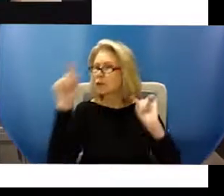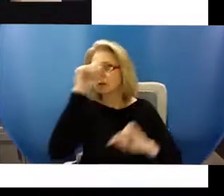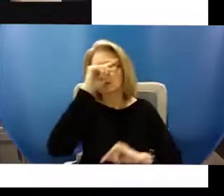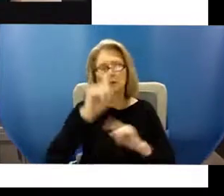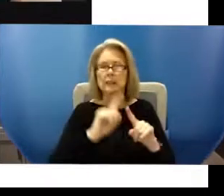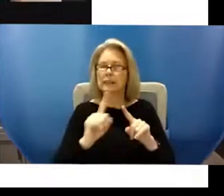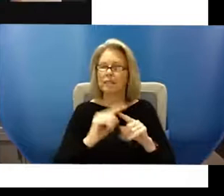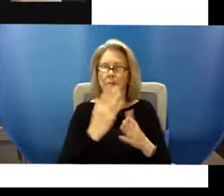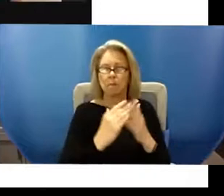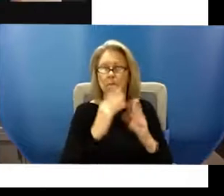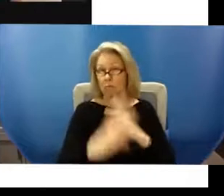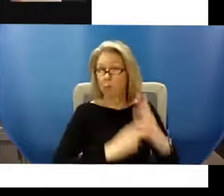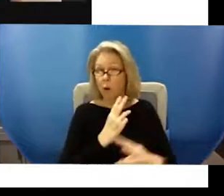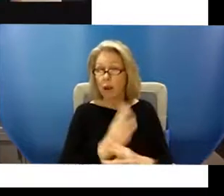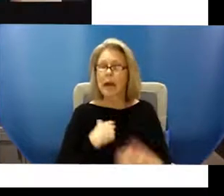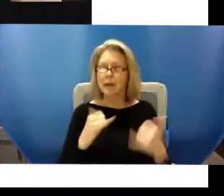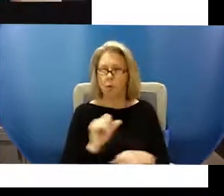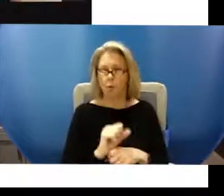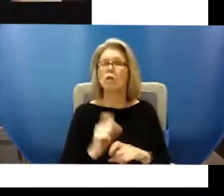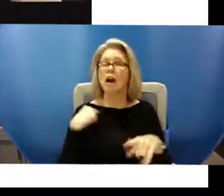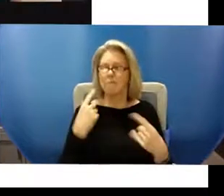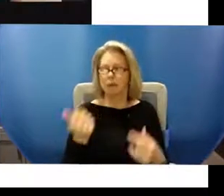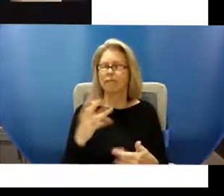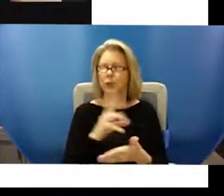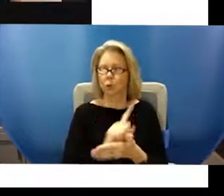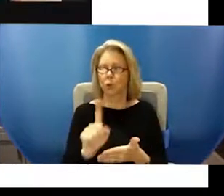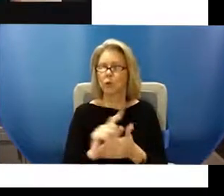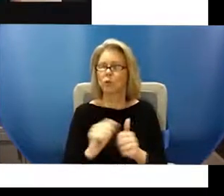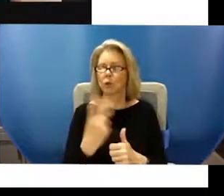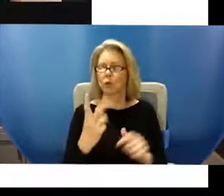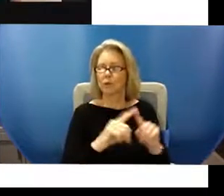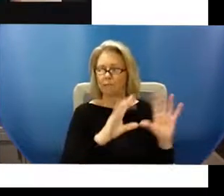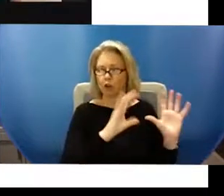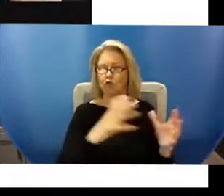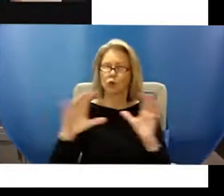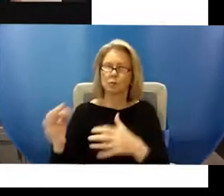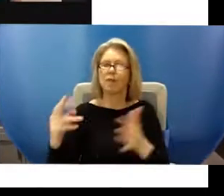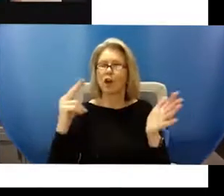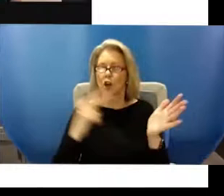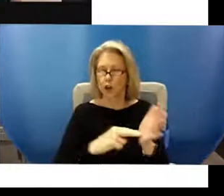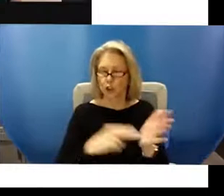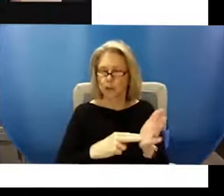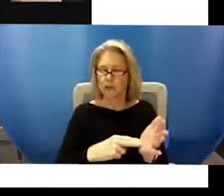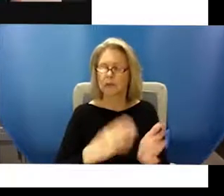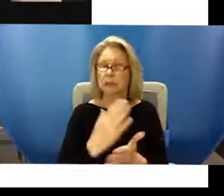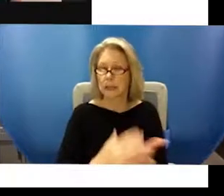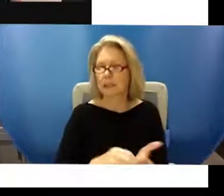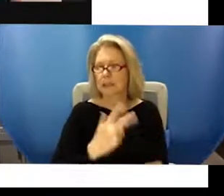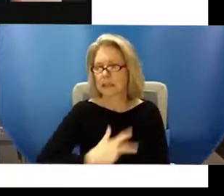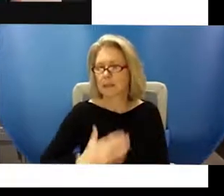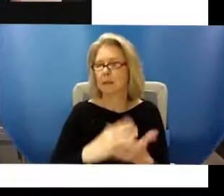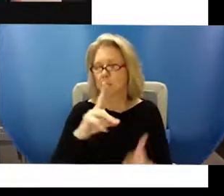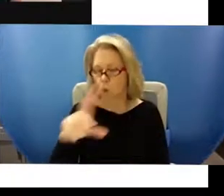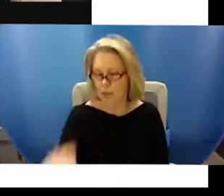two different countries. So I'm now working, and have been for a few weeks, with two different groups of nurses. Some